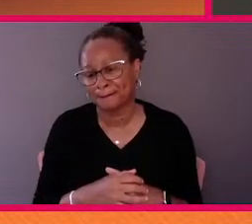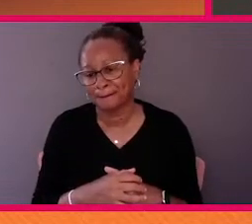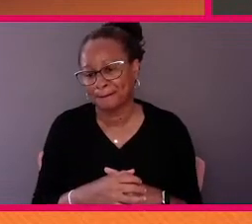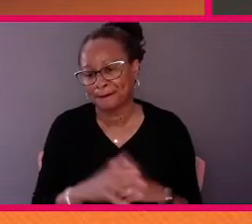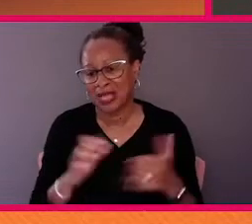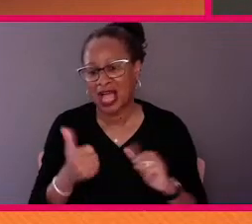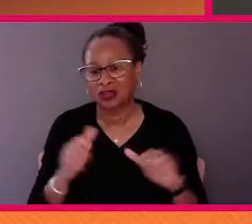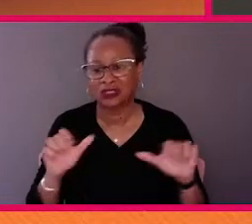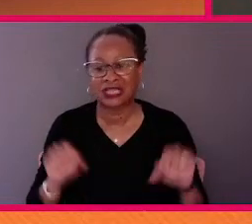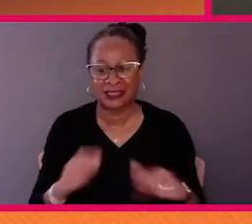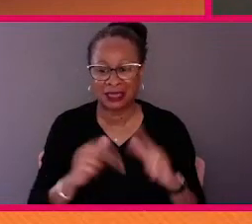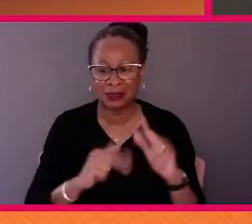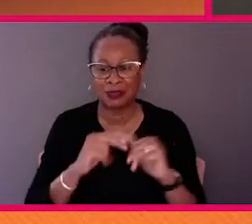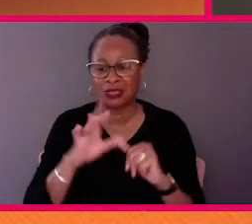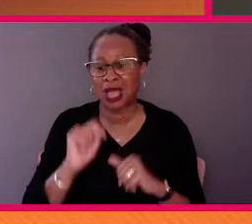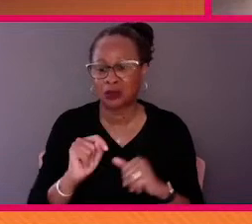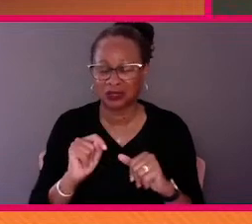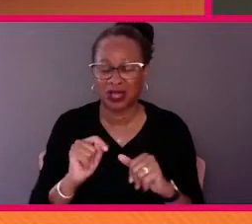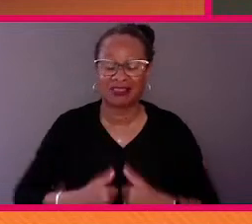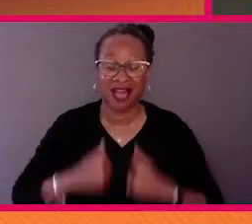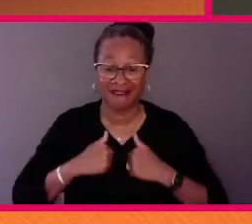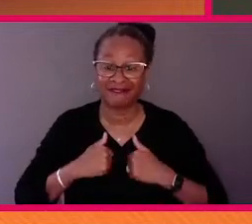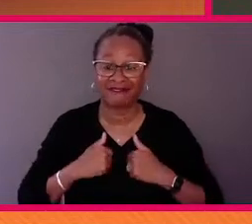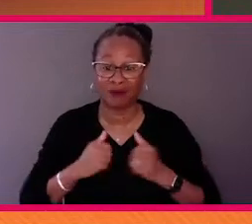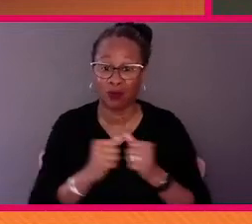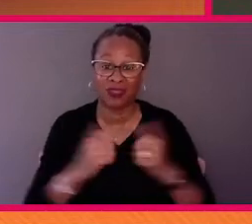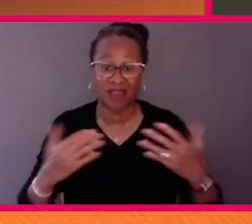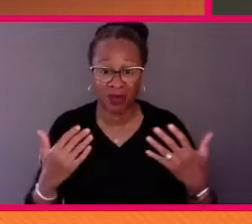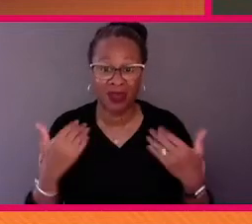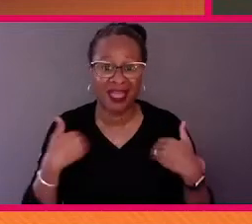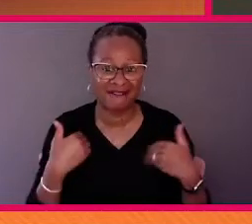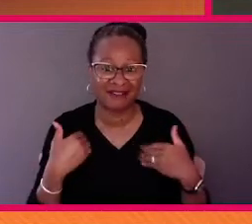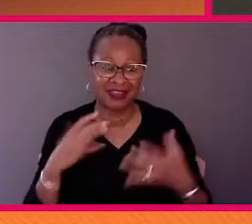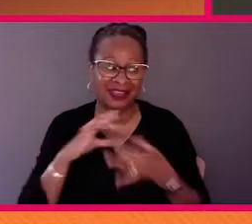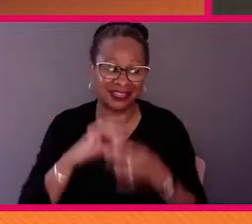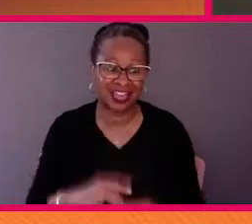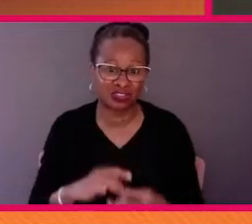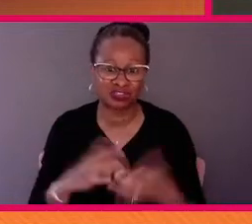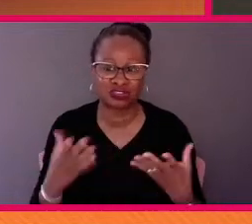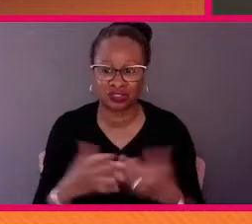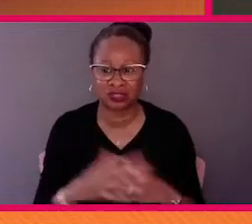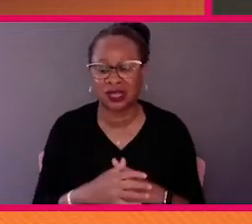up a life in the US, and then especially